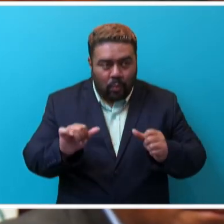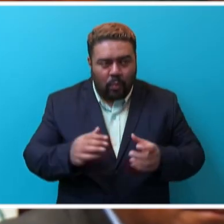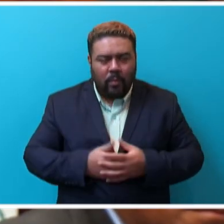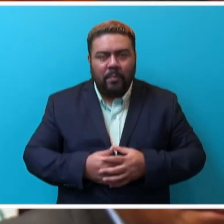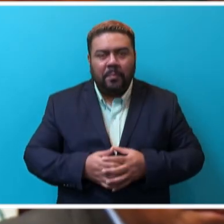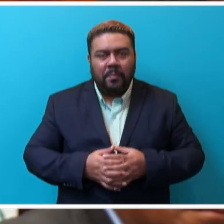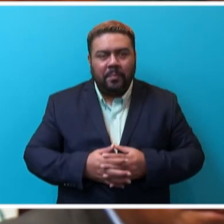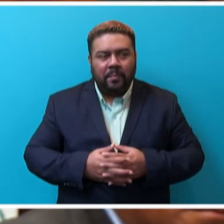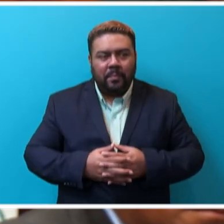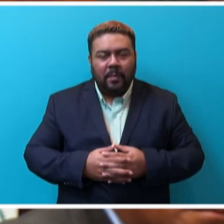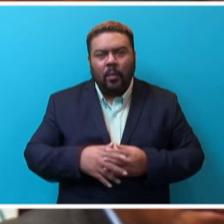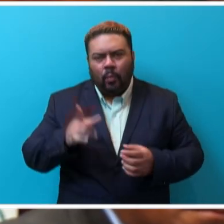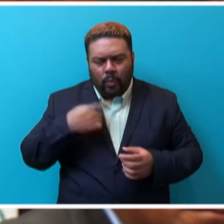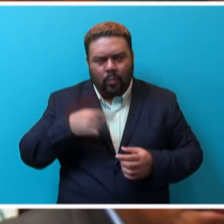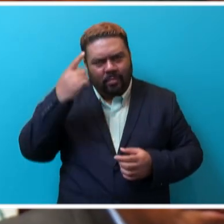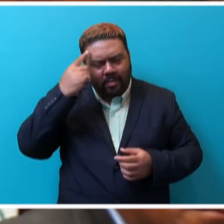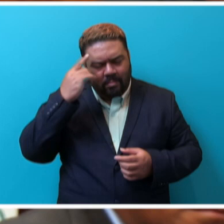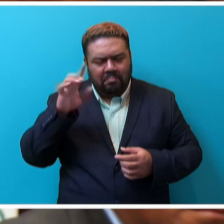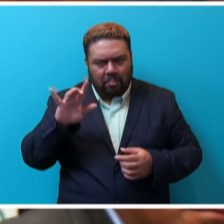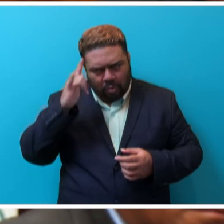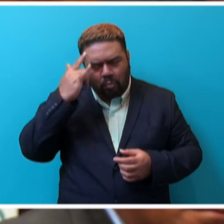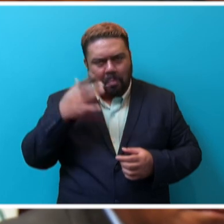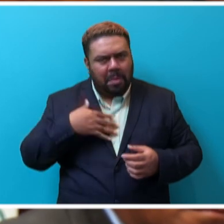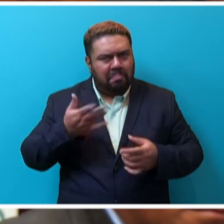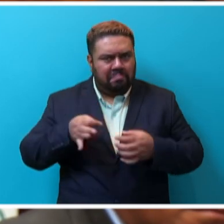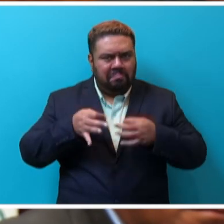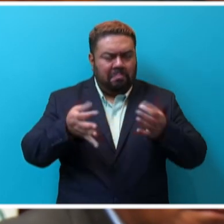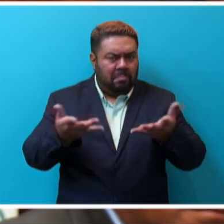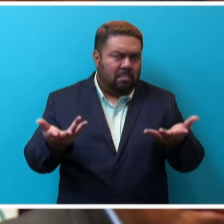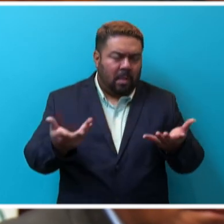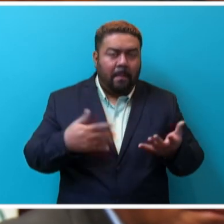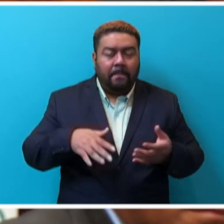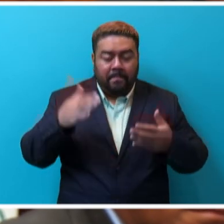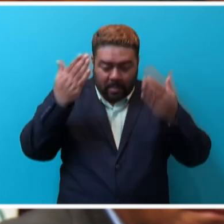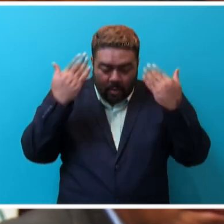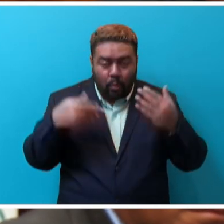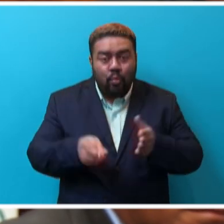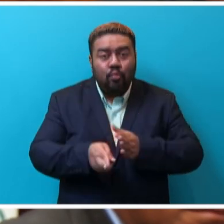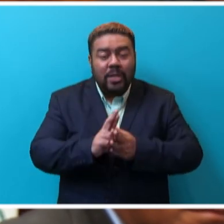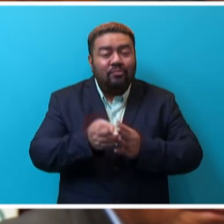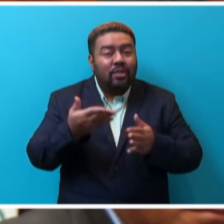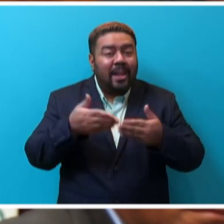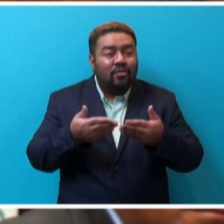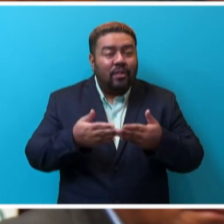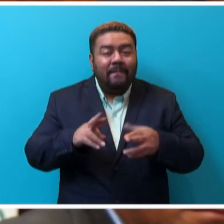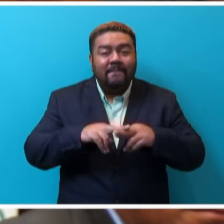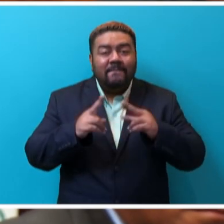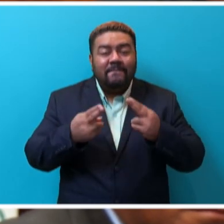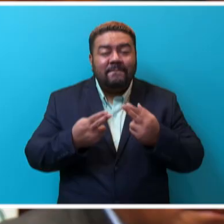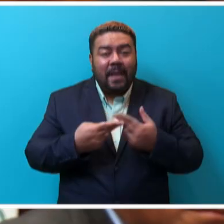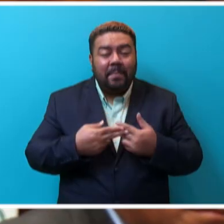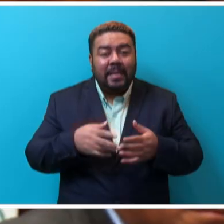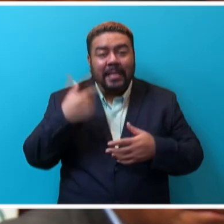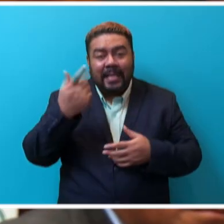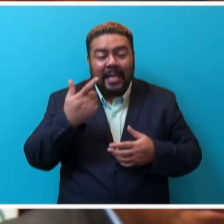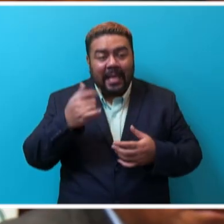for consideration. Madam Deputy Speaker, the reintroduction of family care leave provision under the proposed